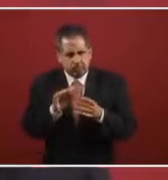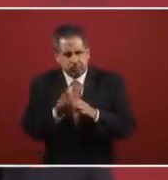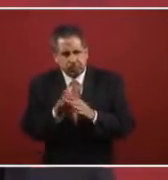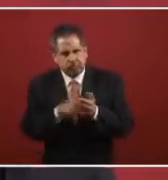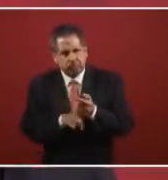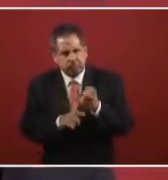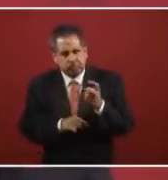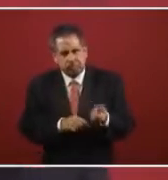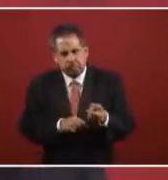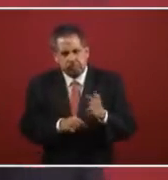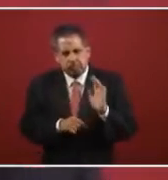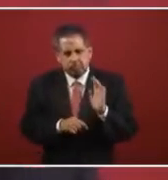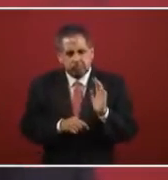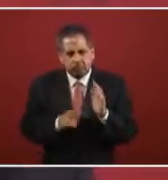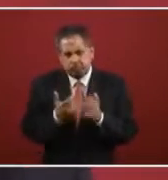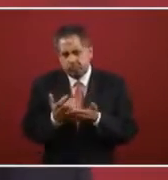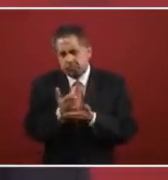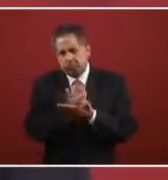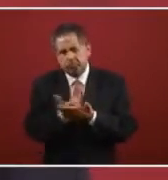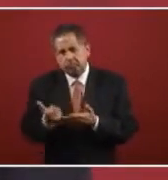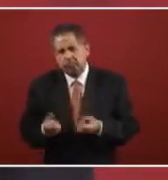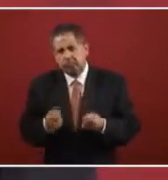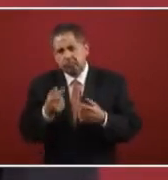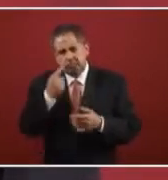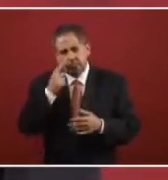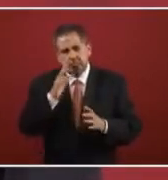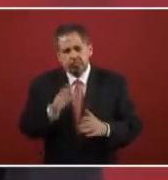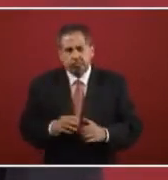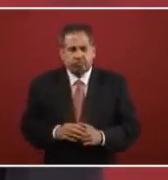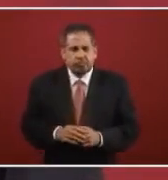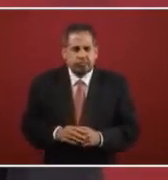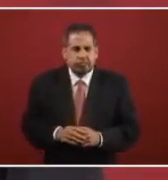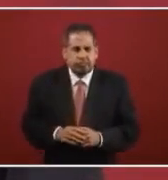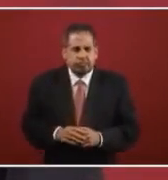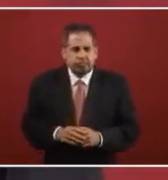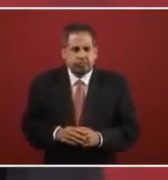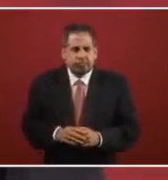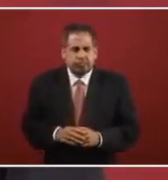that esos sueldos, regarding those salaries